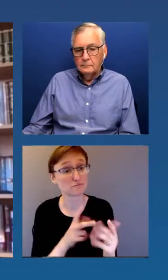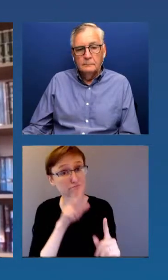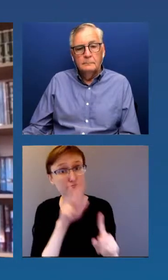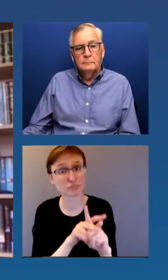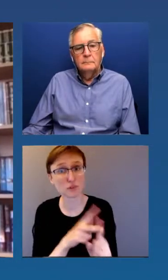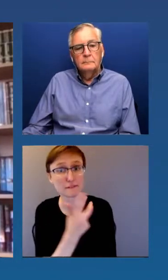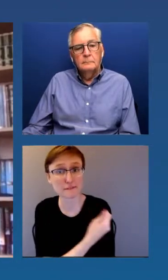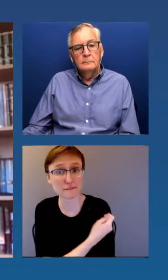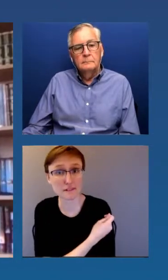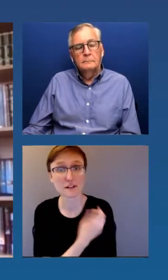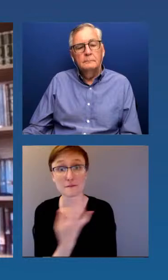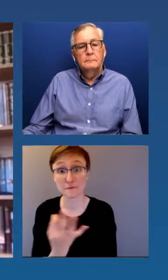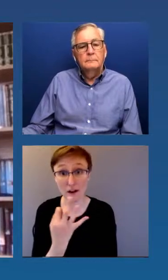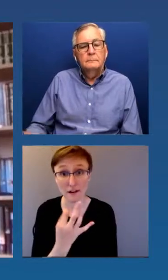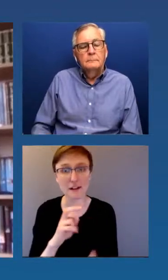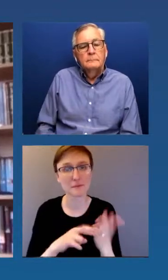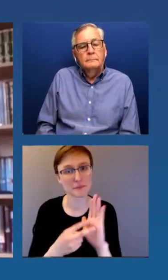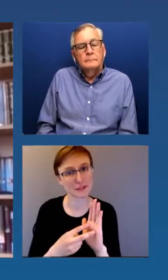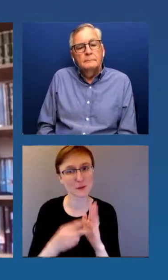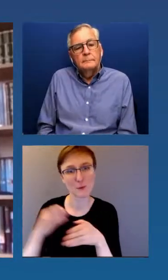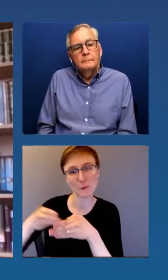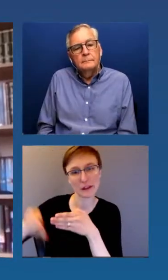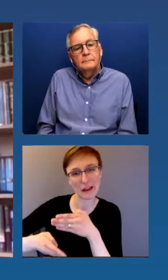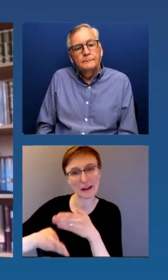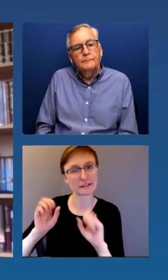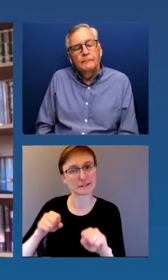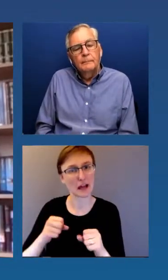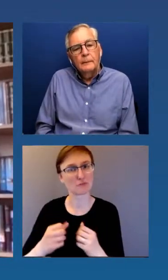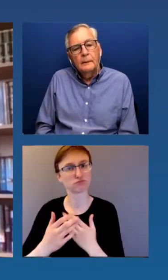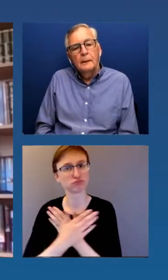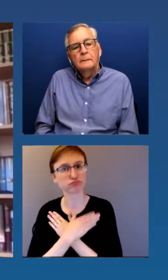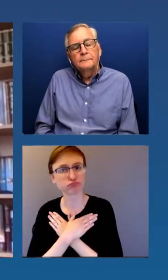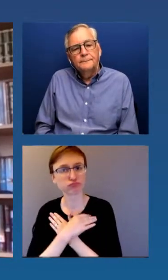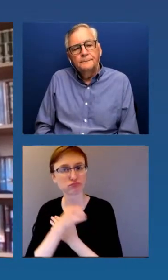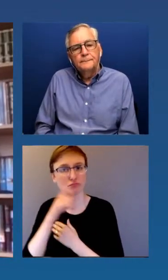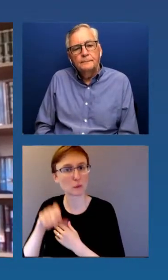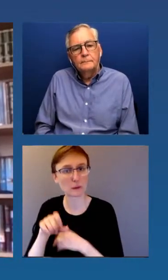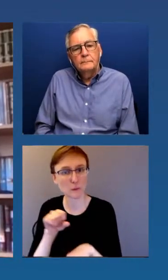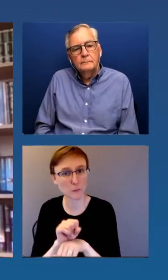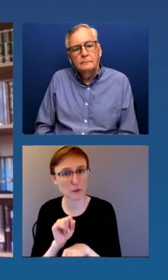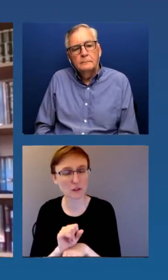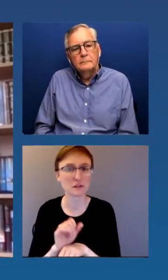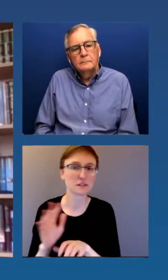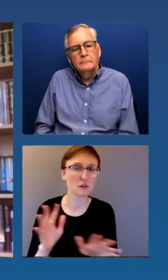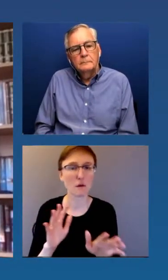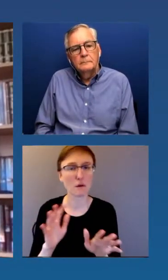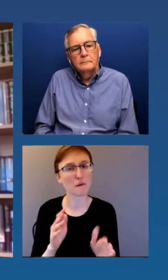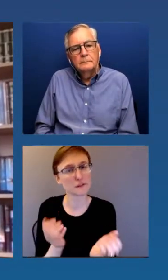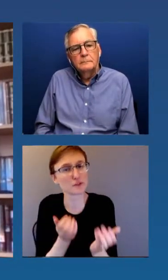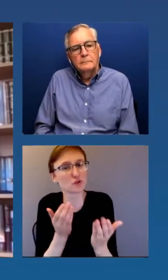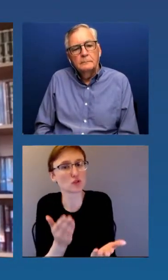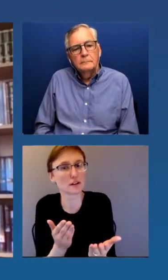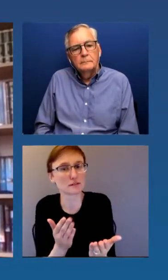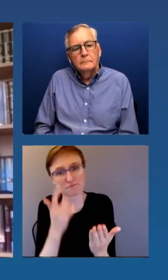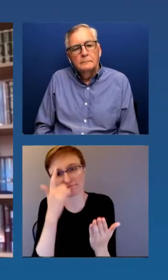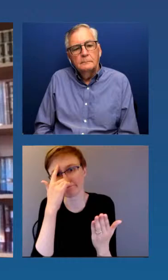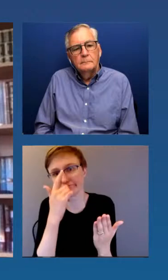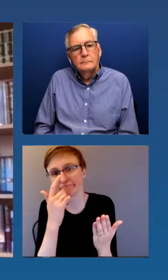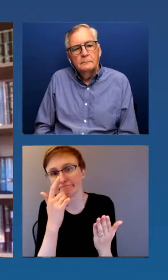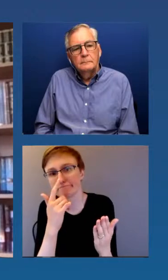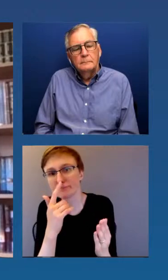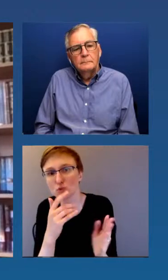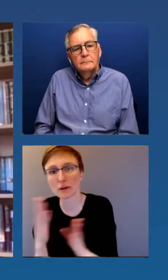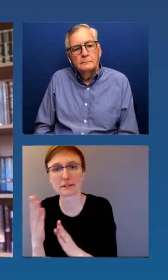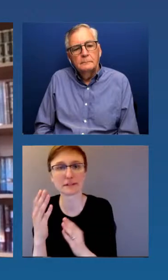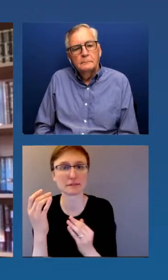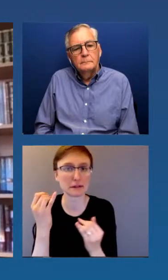weekend. So it's kind of a plethora of strategies and efforts around employment and location. But yeah,